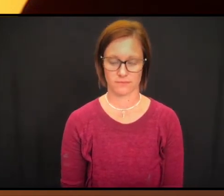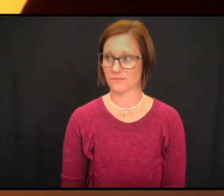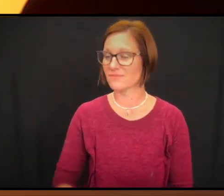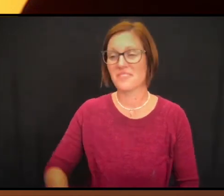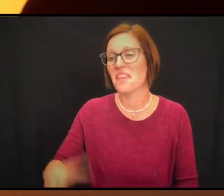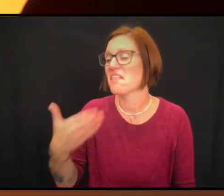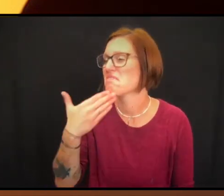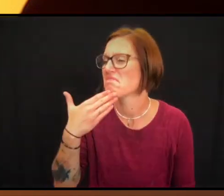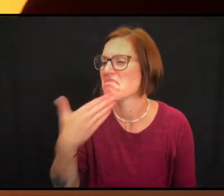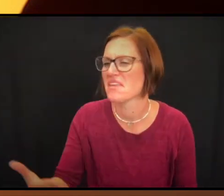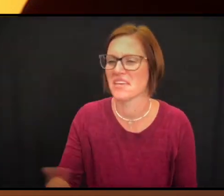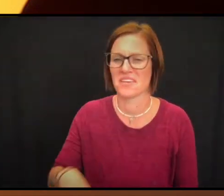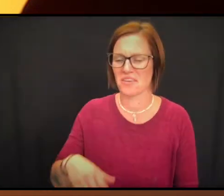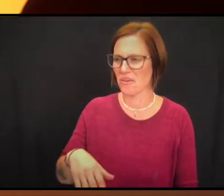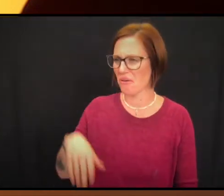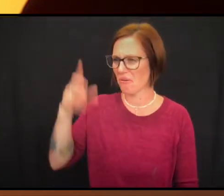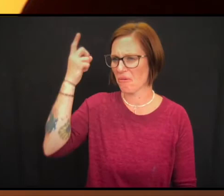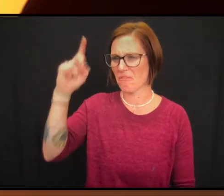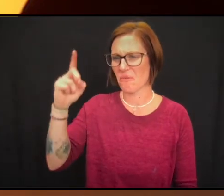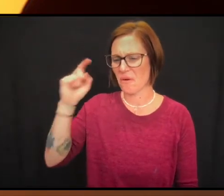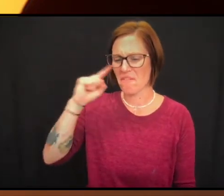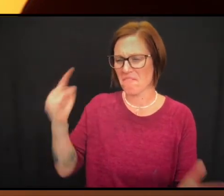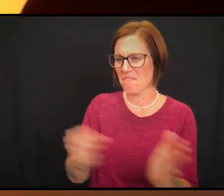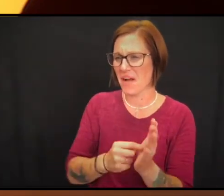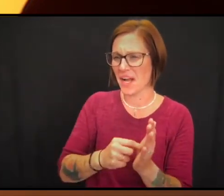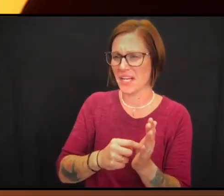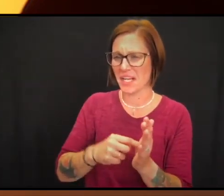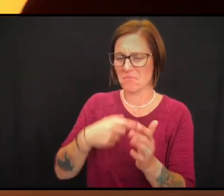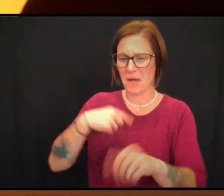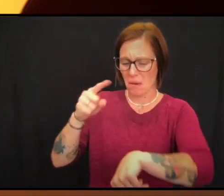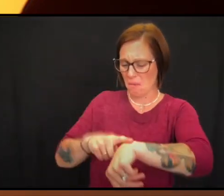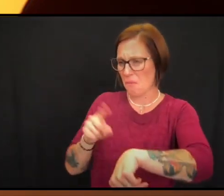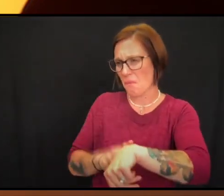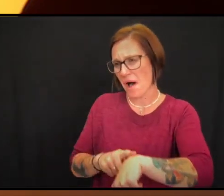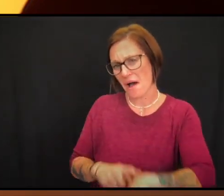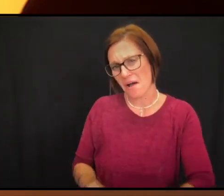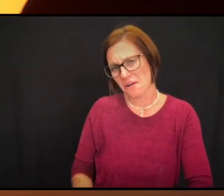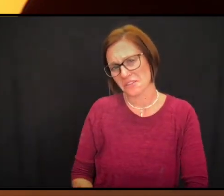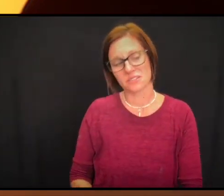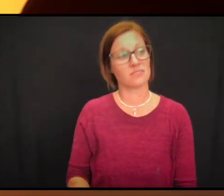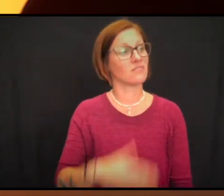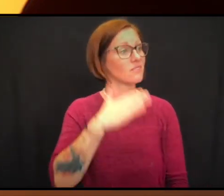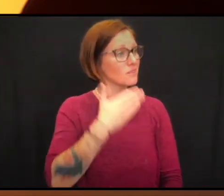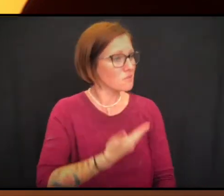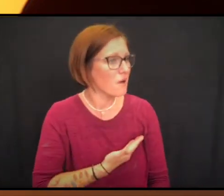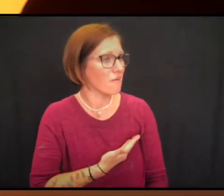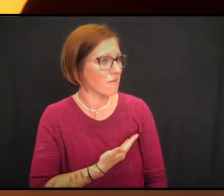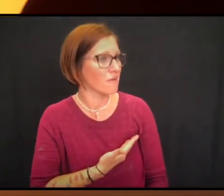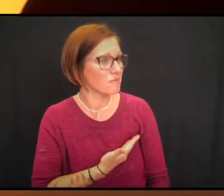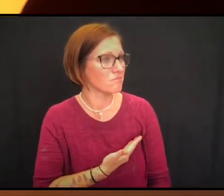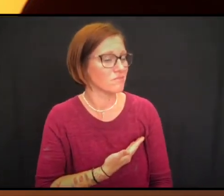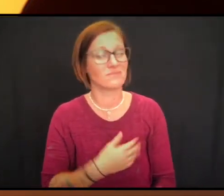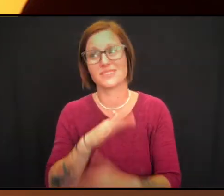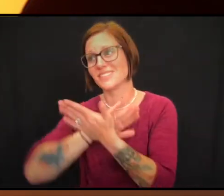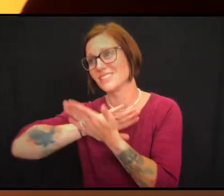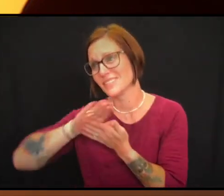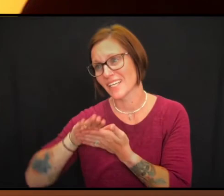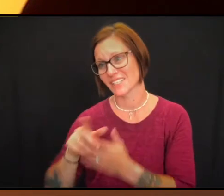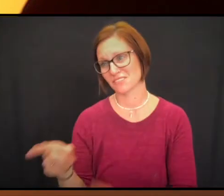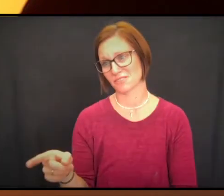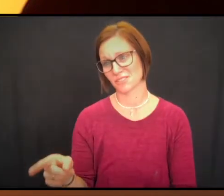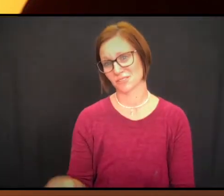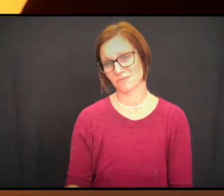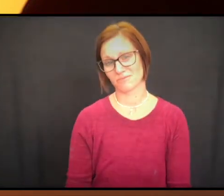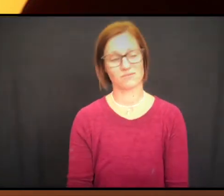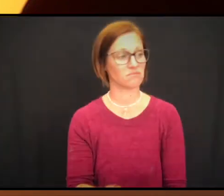Thank you so much for getting the watch back. You are welcome. That's very kind of you.